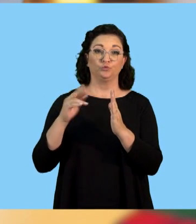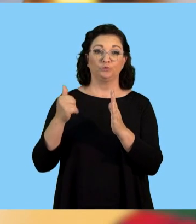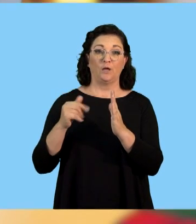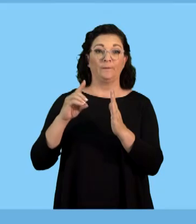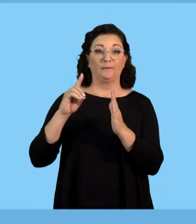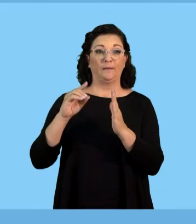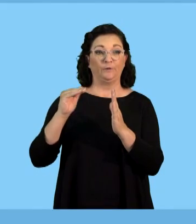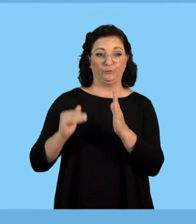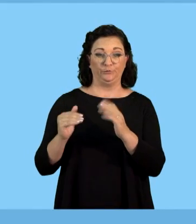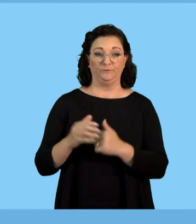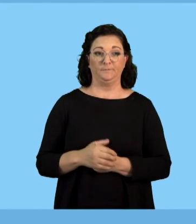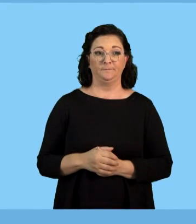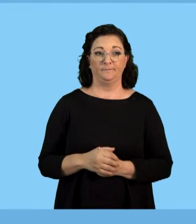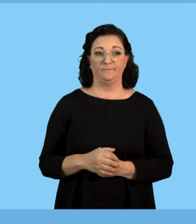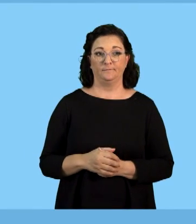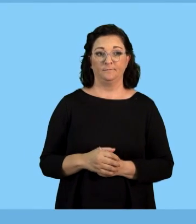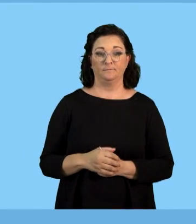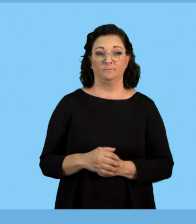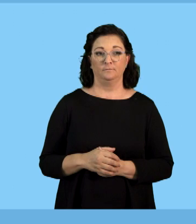resistance. So adding